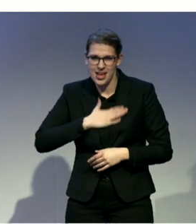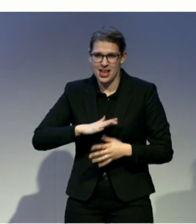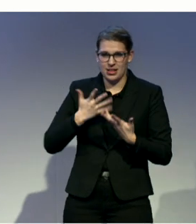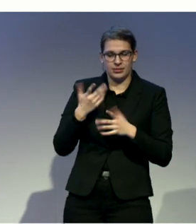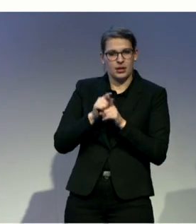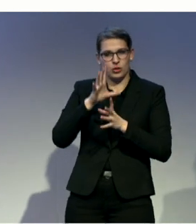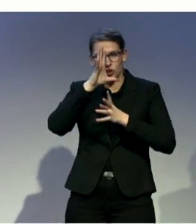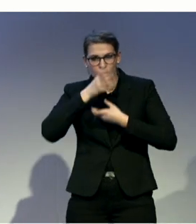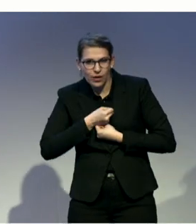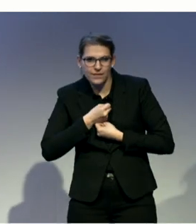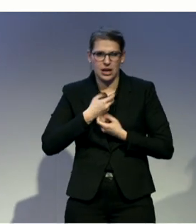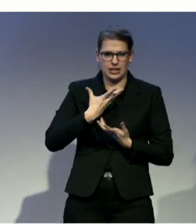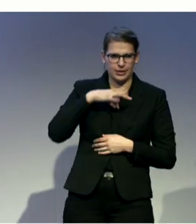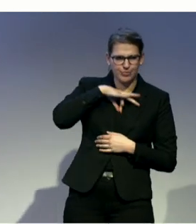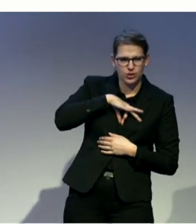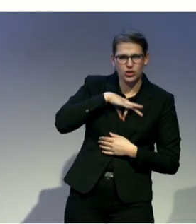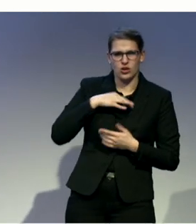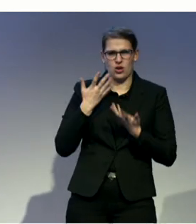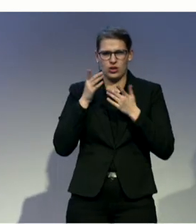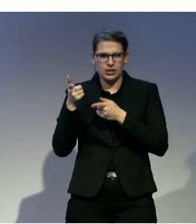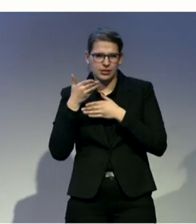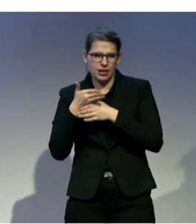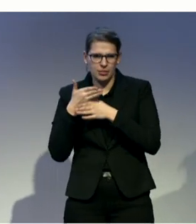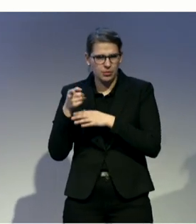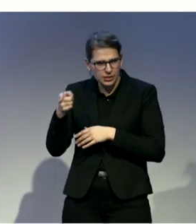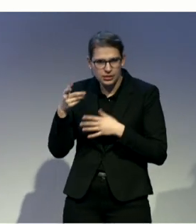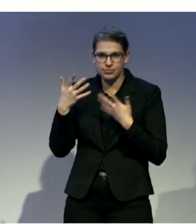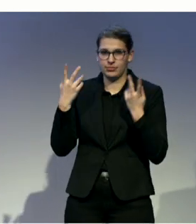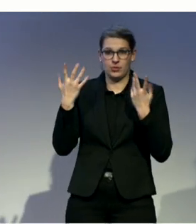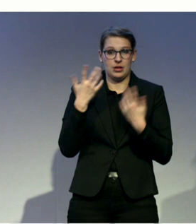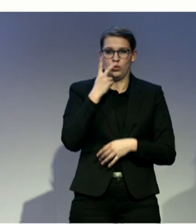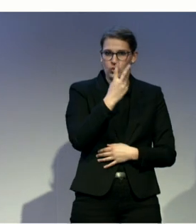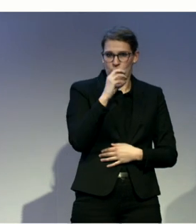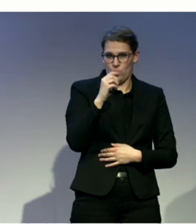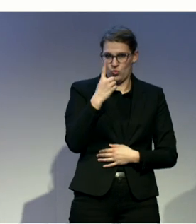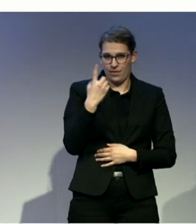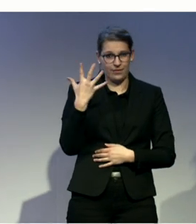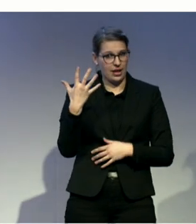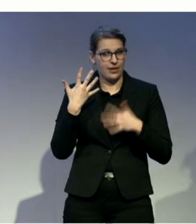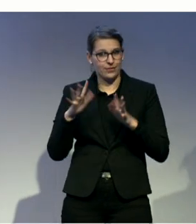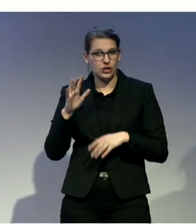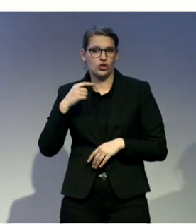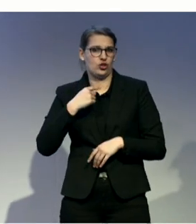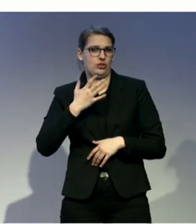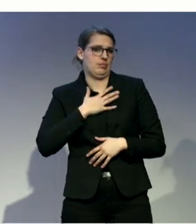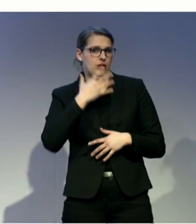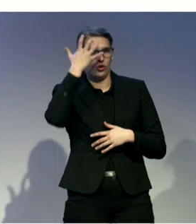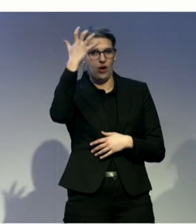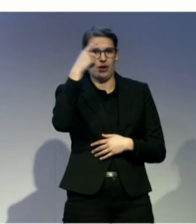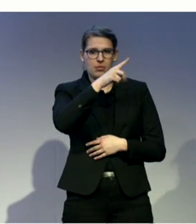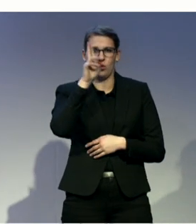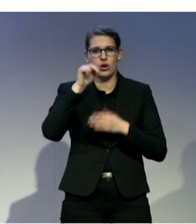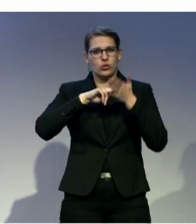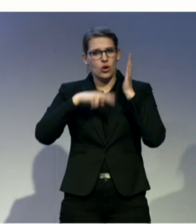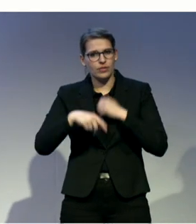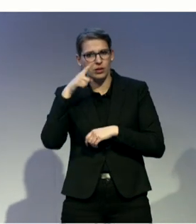institutions. But finally, in 2015, my government ratified UNCRDP. And then